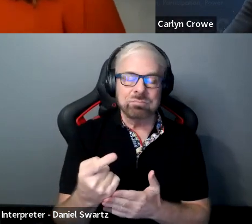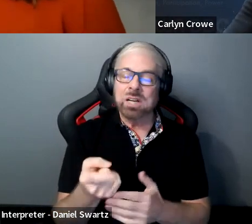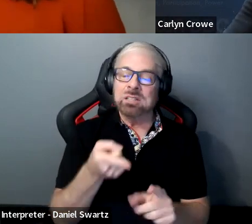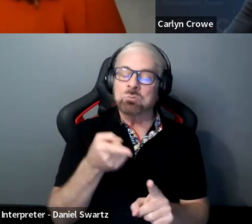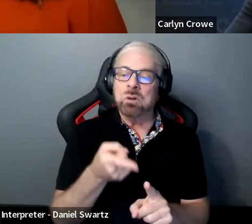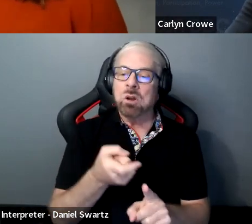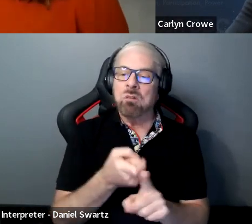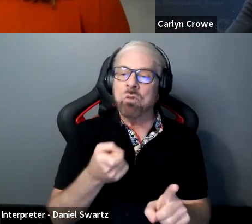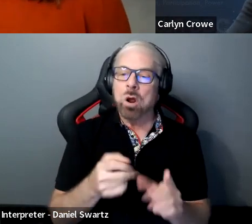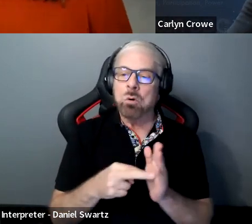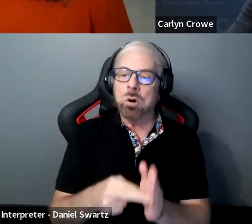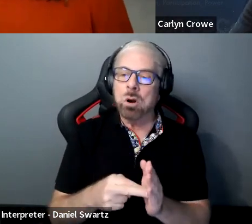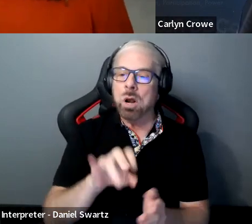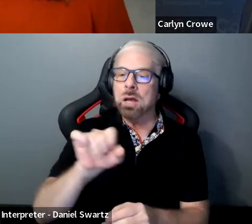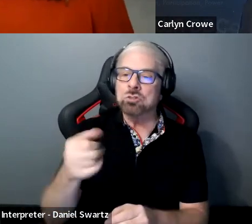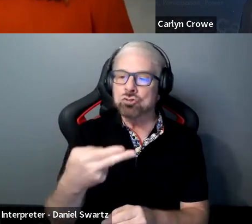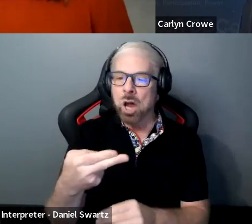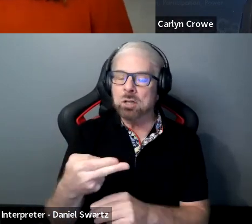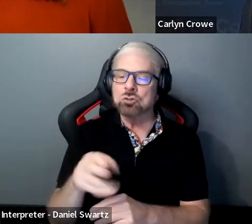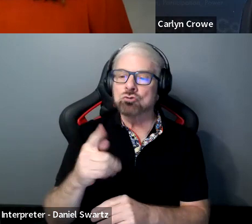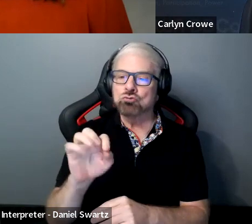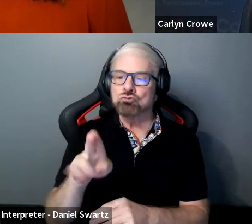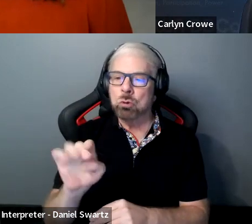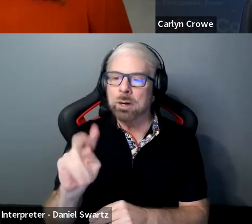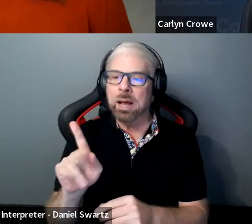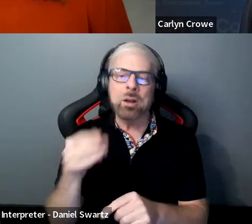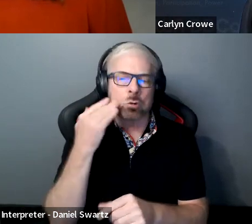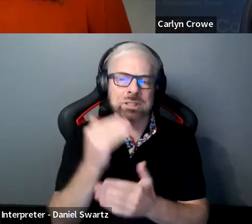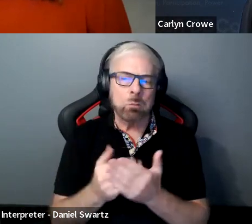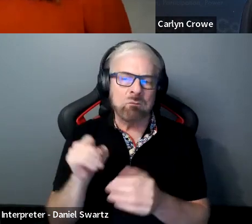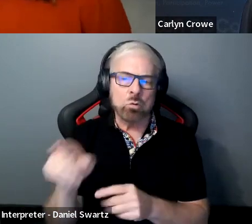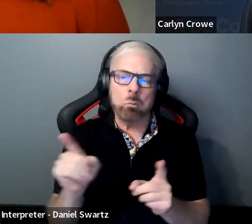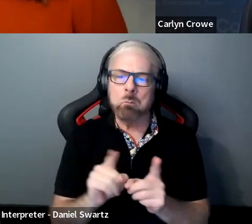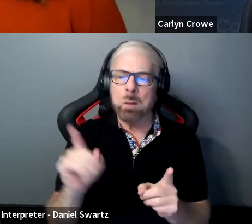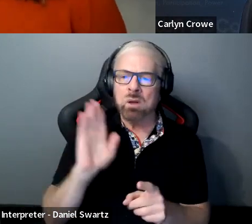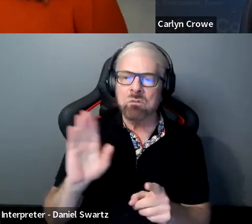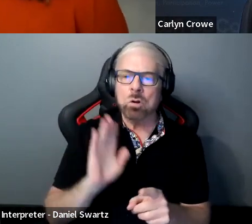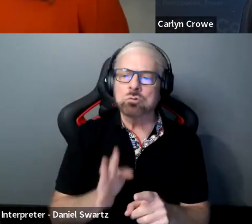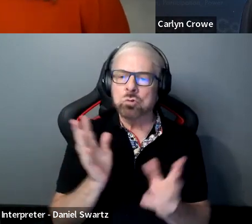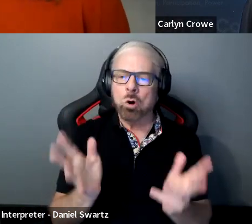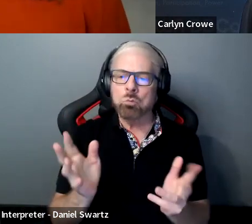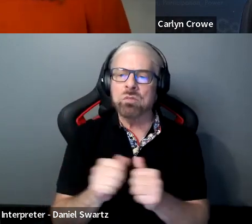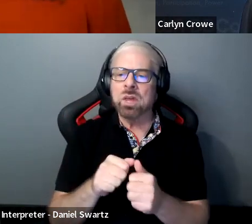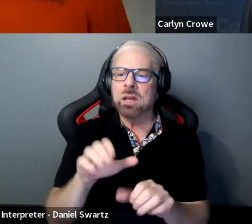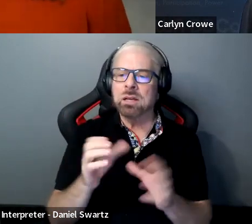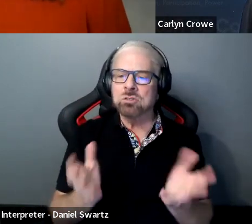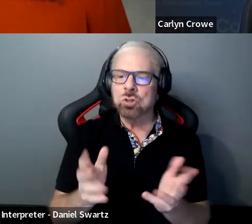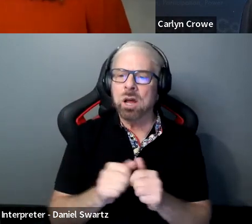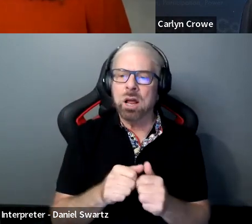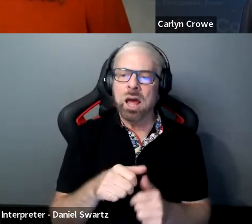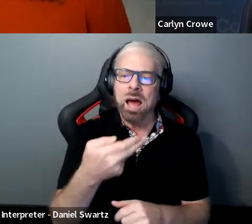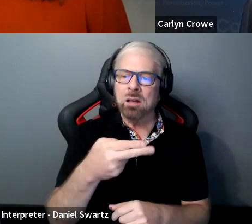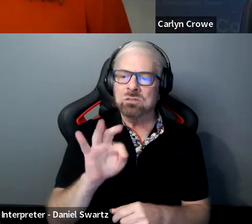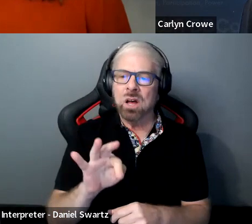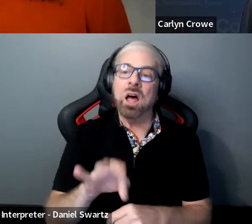specifically from Representative Josh Turek, who I know some of you have met and talked to on these chats. But House File 387